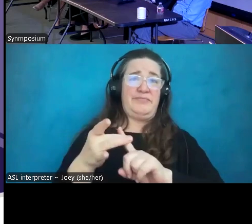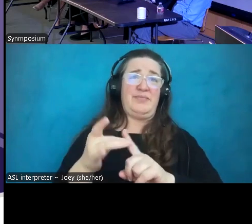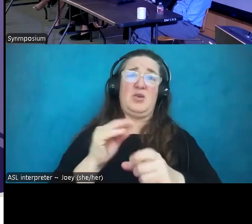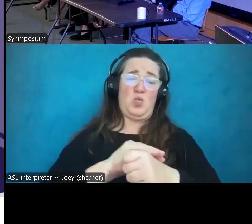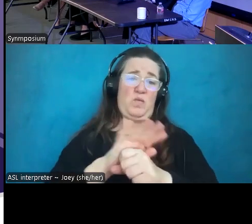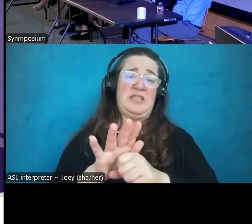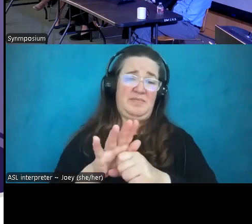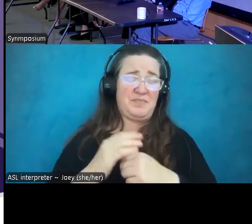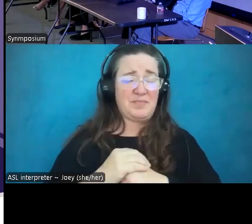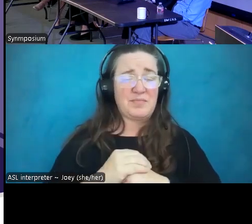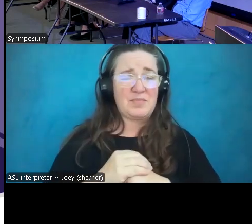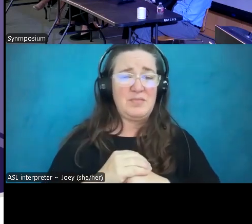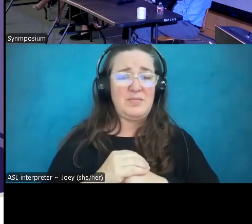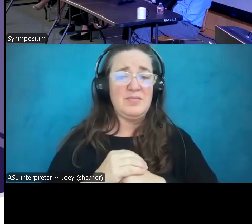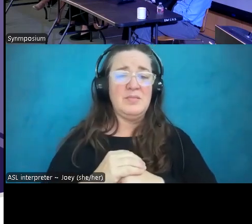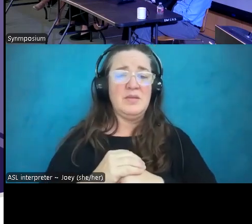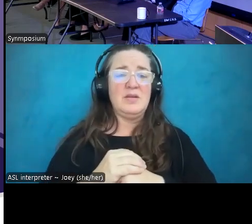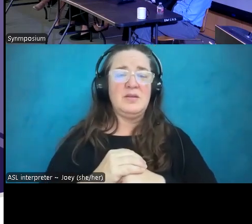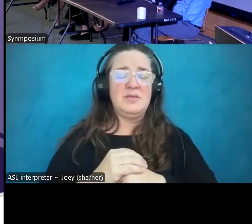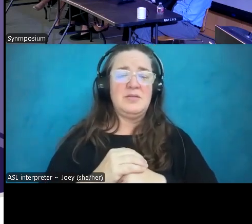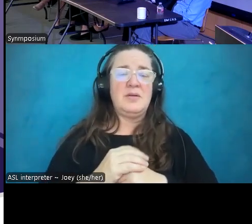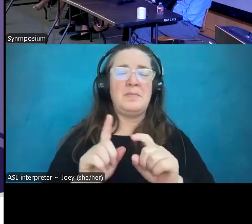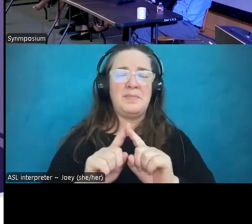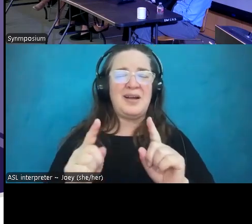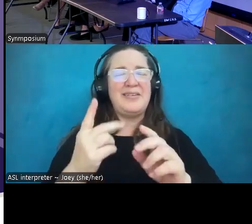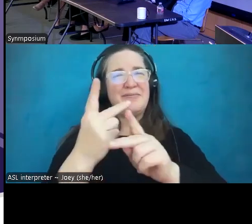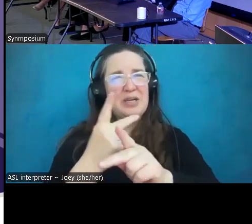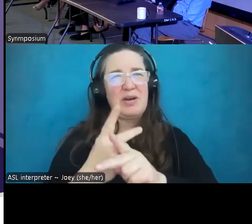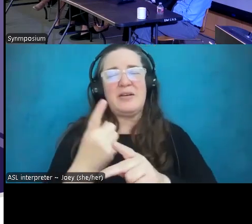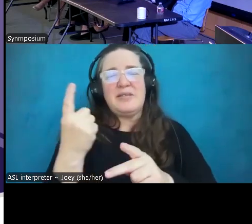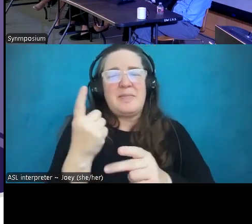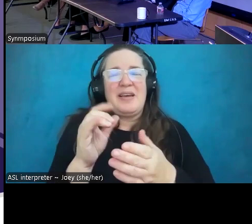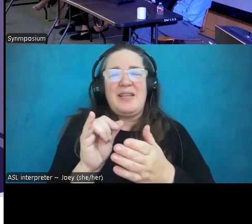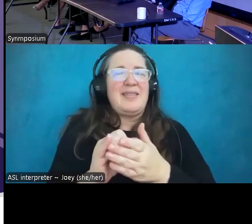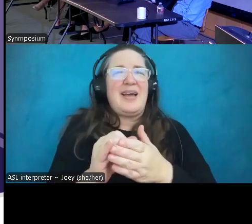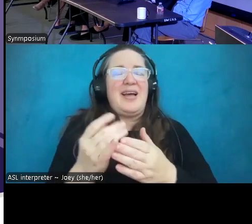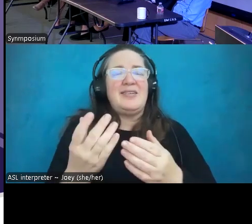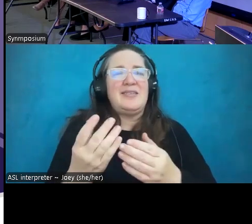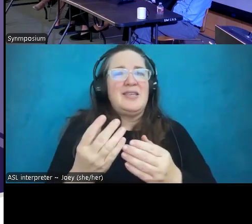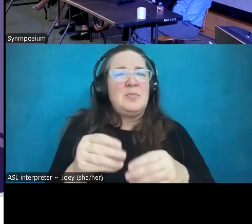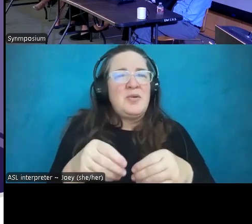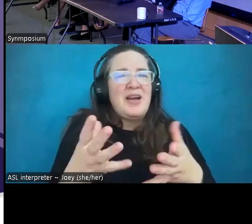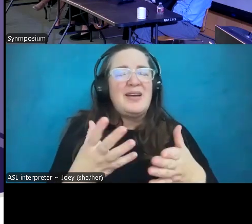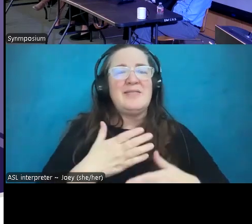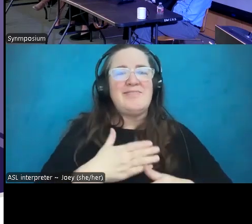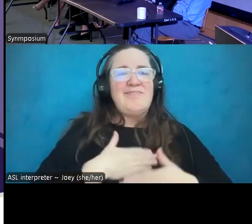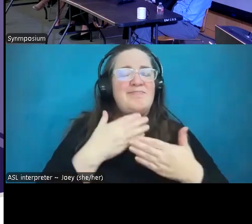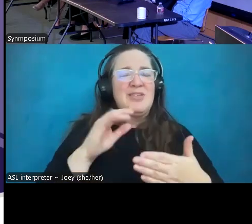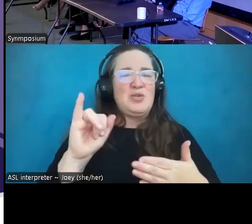but working on finding something that gives you joy, I think that that's important.